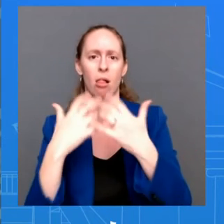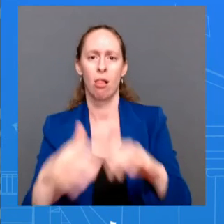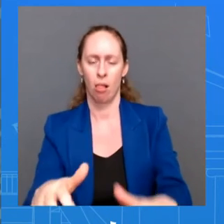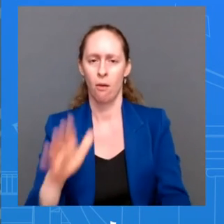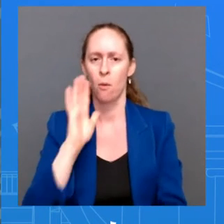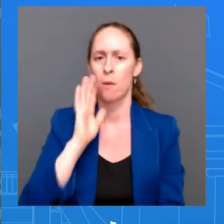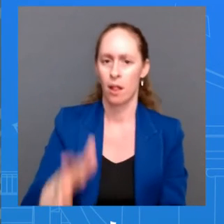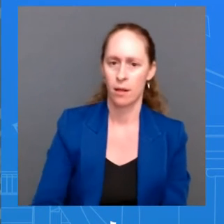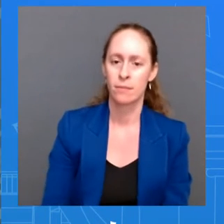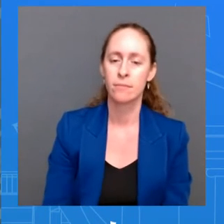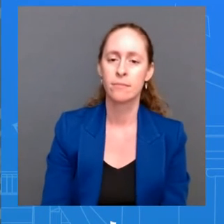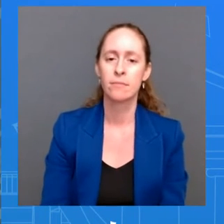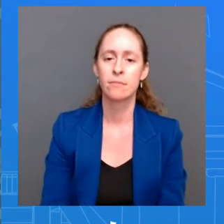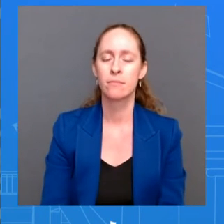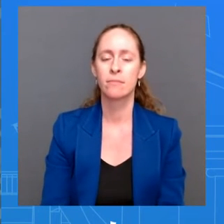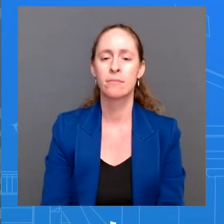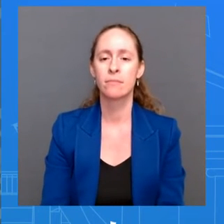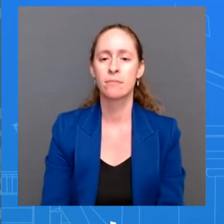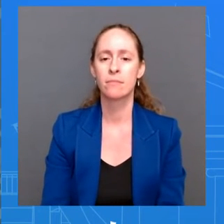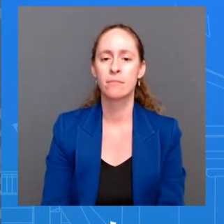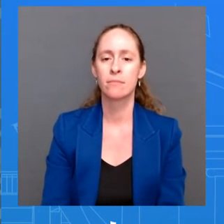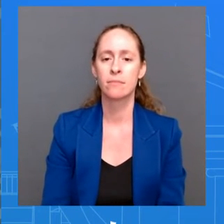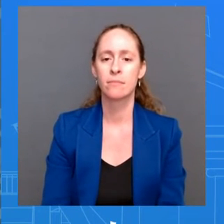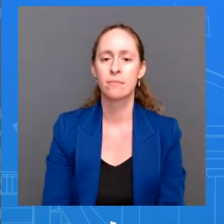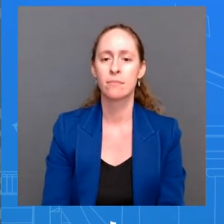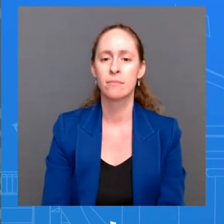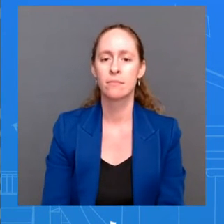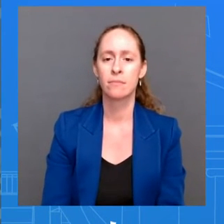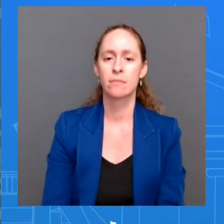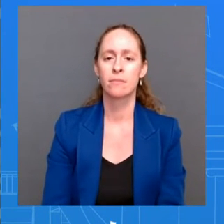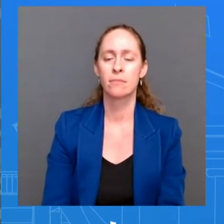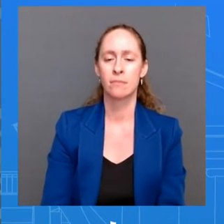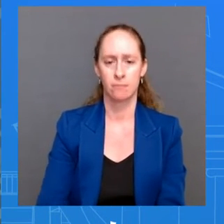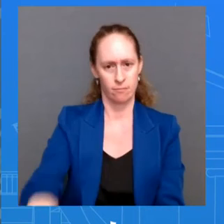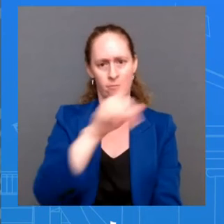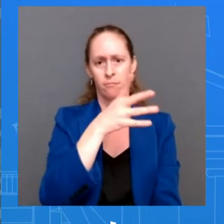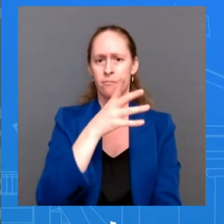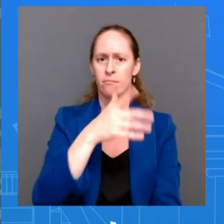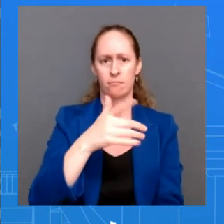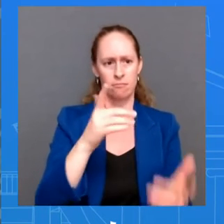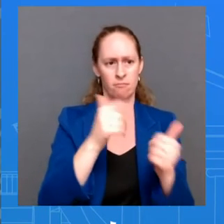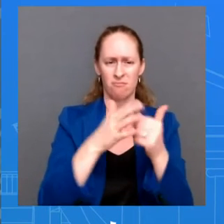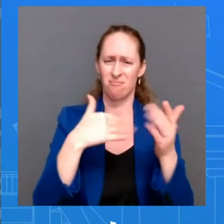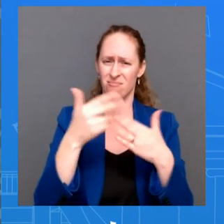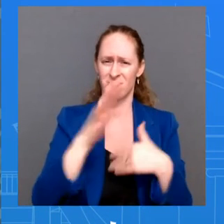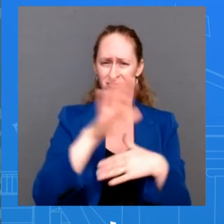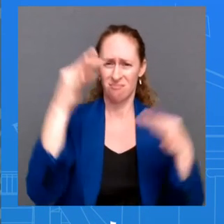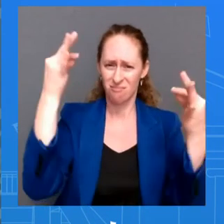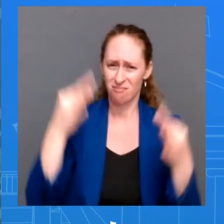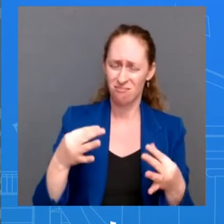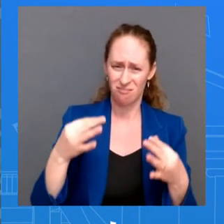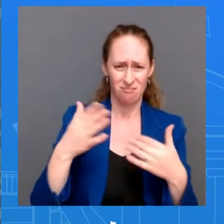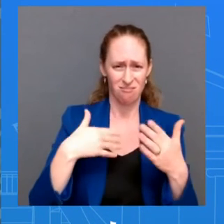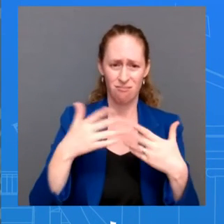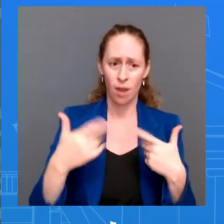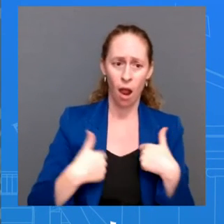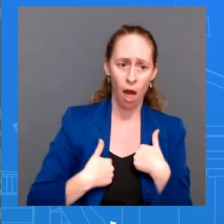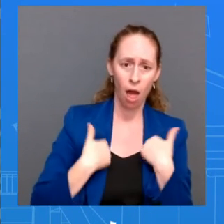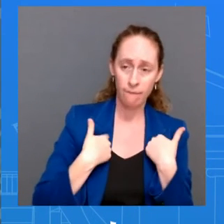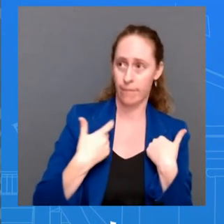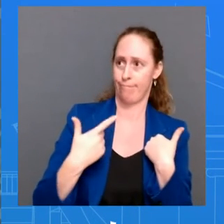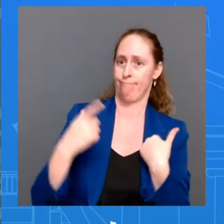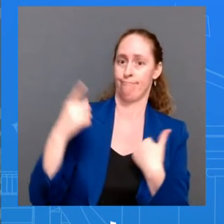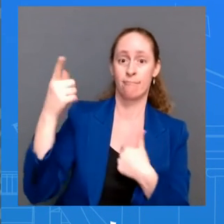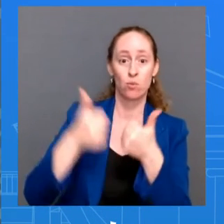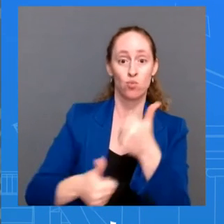that when the Supreme Court made that extreme decision in on Dobbs, it really put